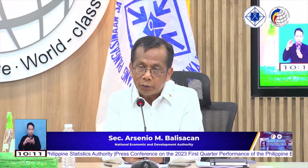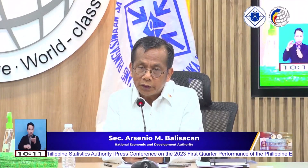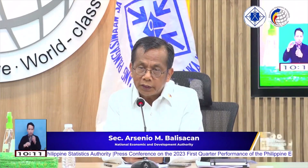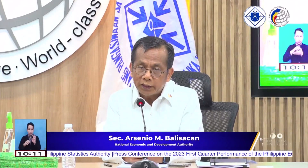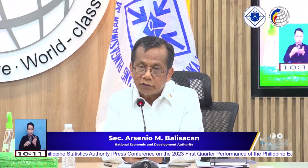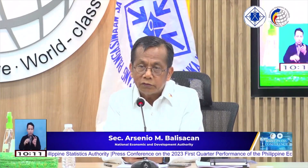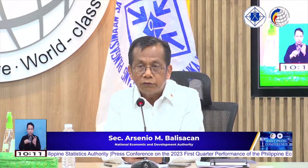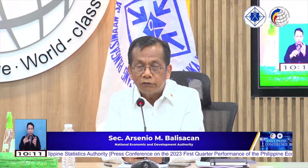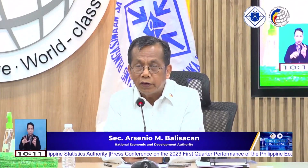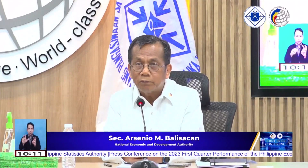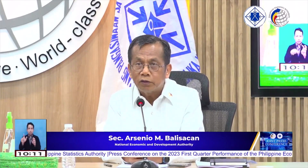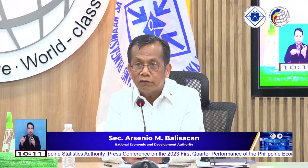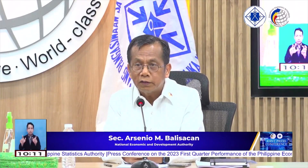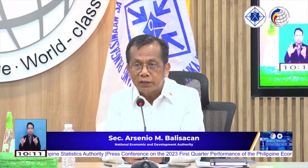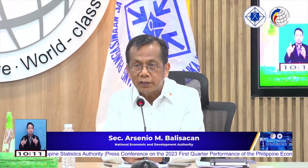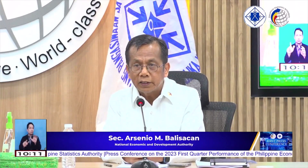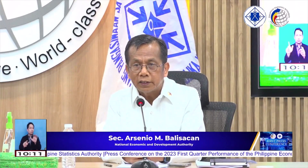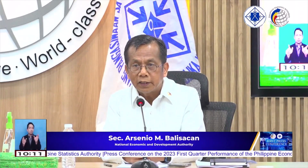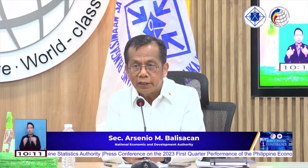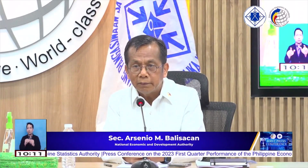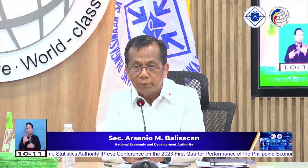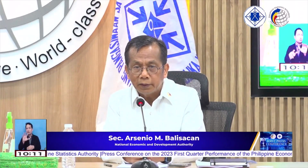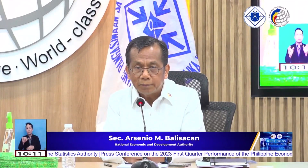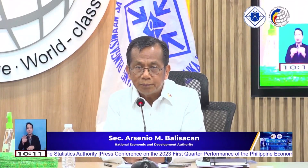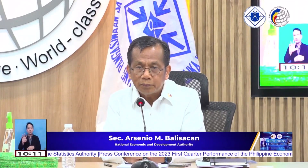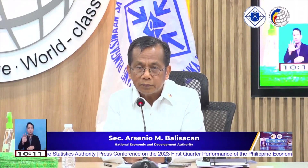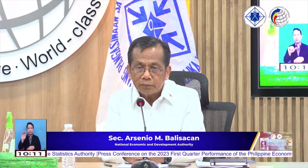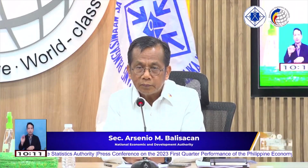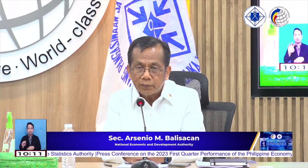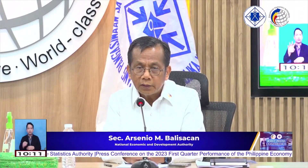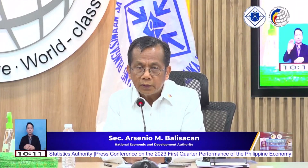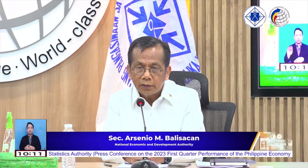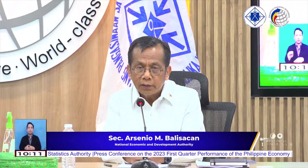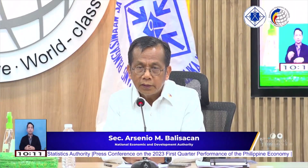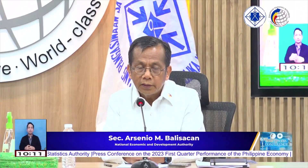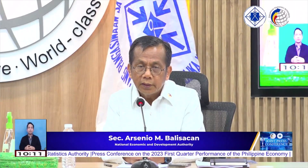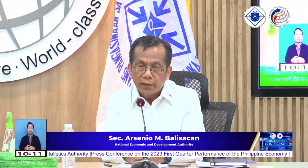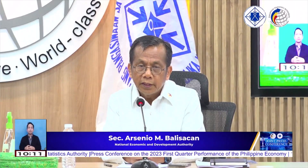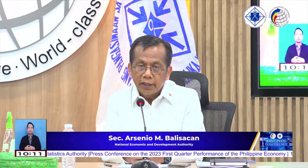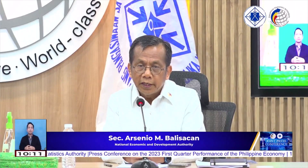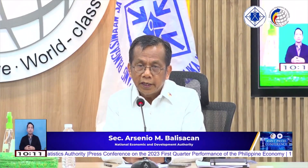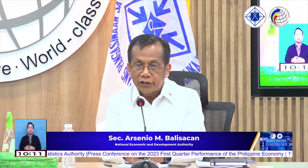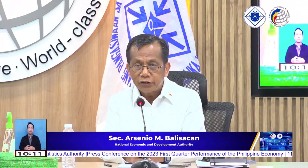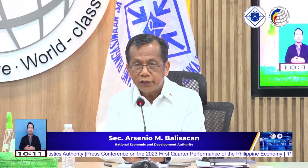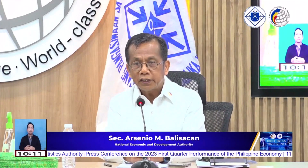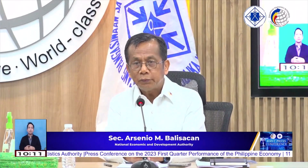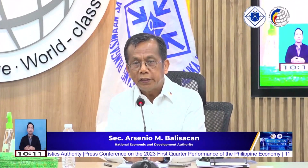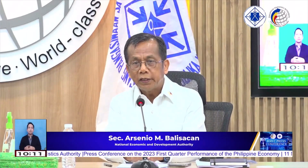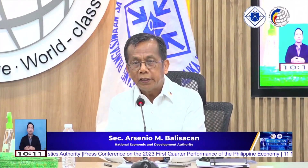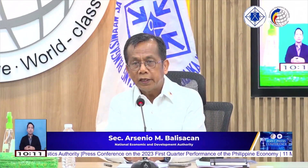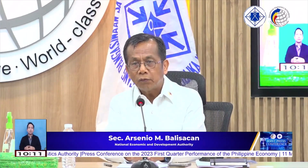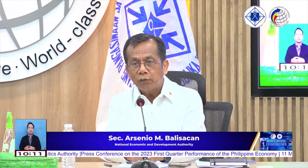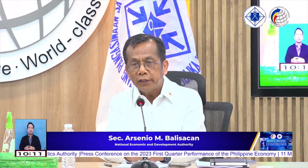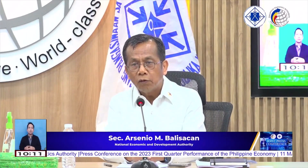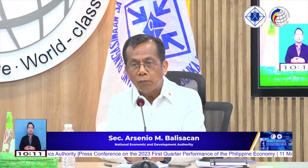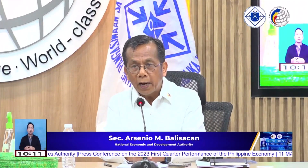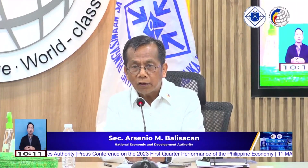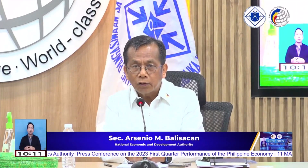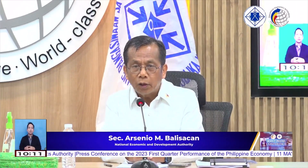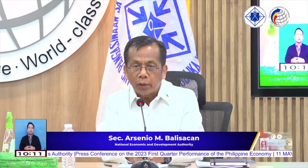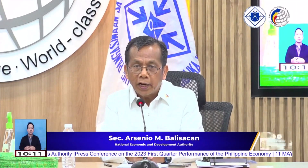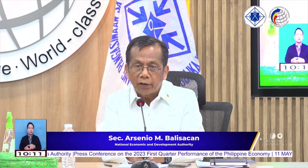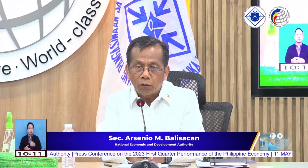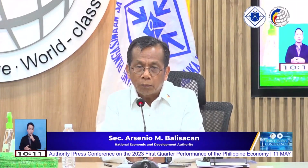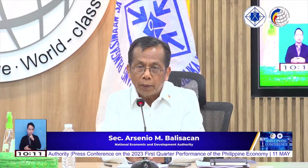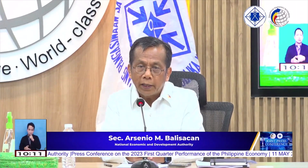in March 2023 to 5.5% in April. ensuring that we not only go back to our